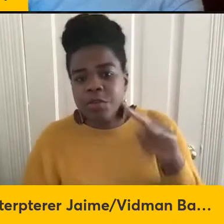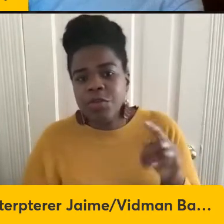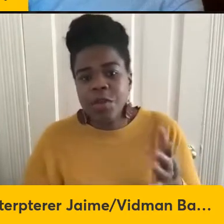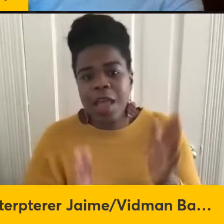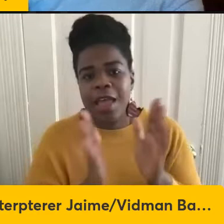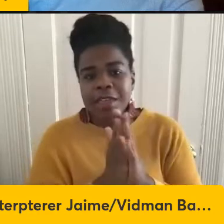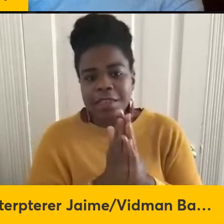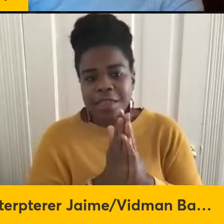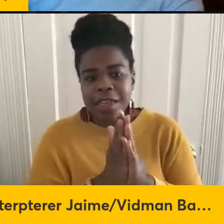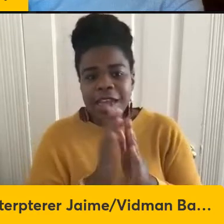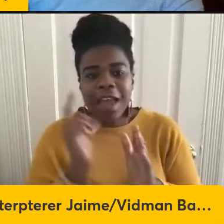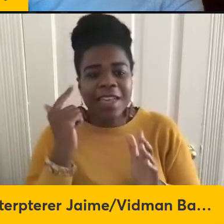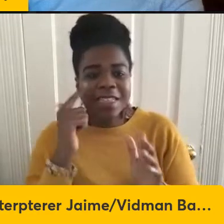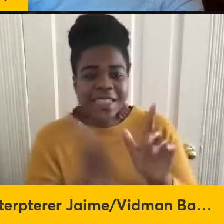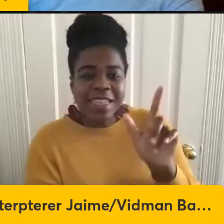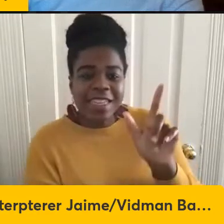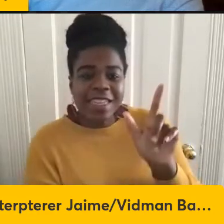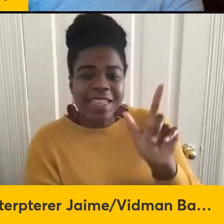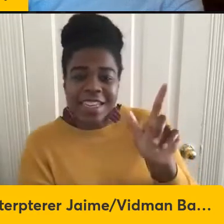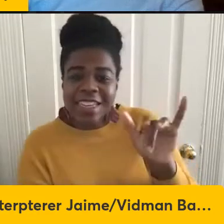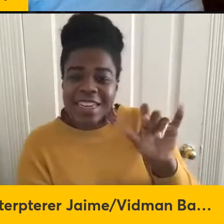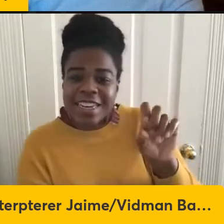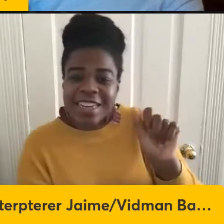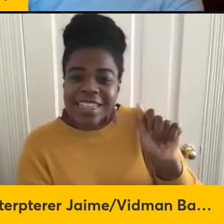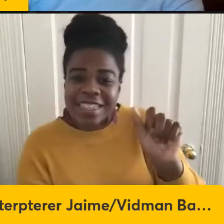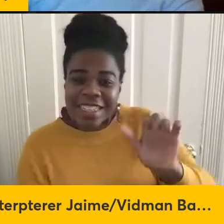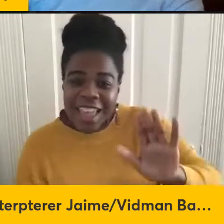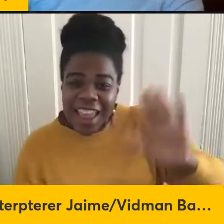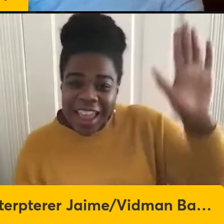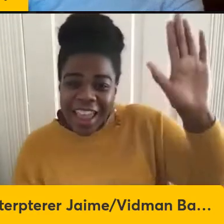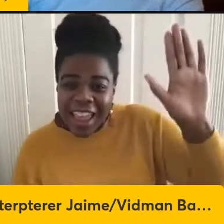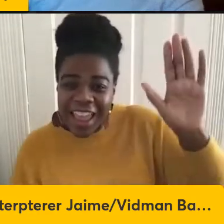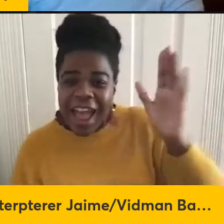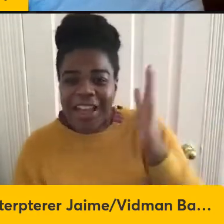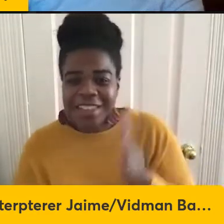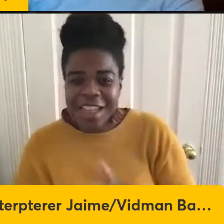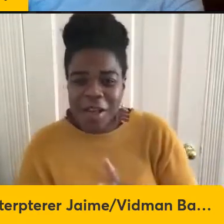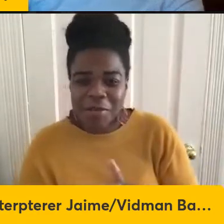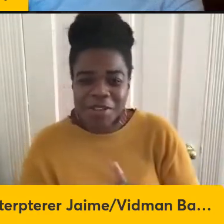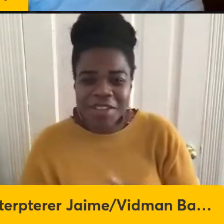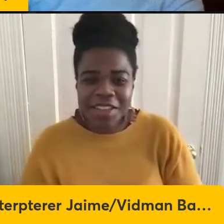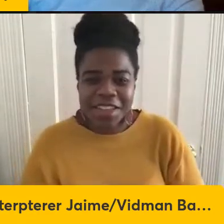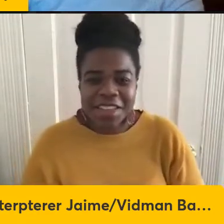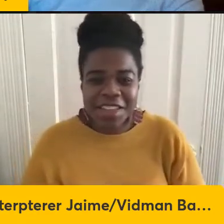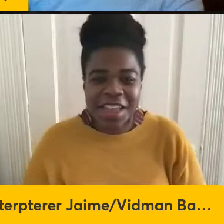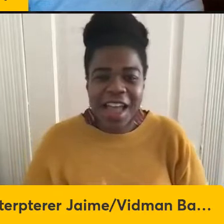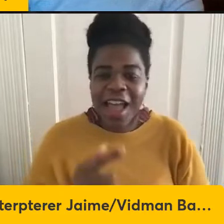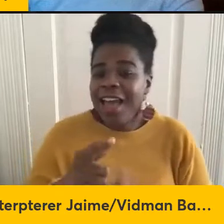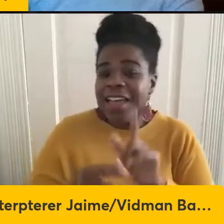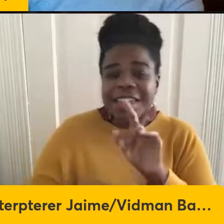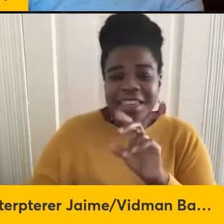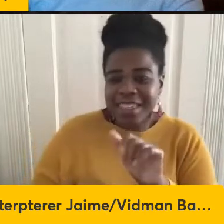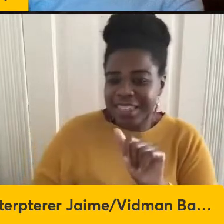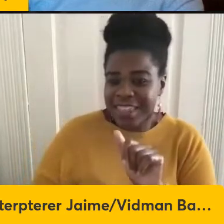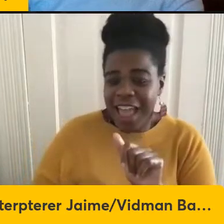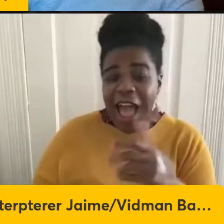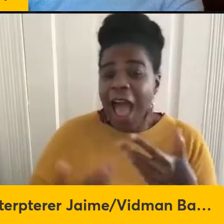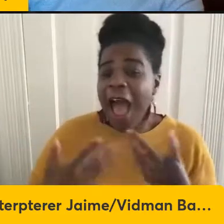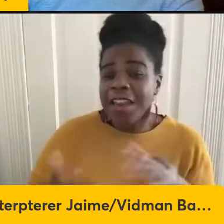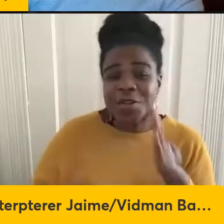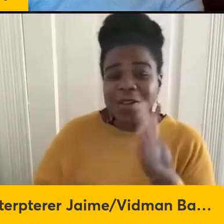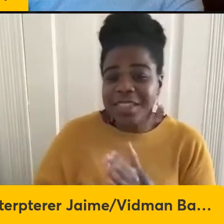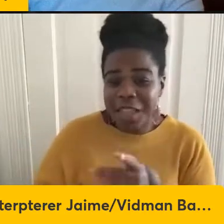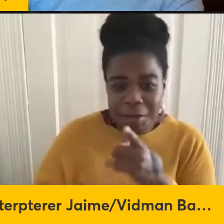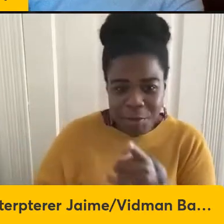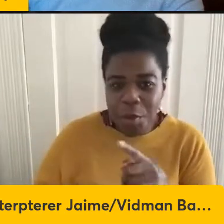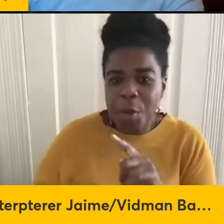I see Lisa raising her hand, so I'll stop there again. I didn't want to stop you. That was an excellent point that you made, just without even saying why do we need